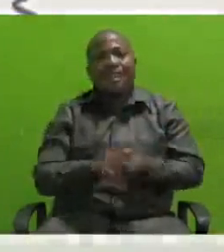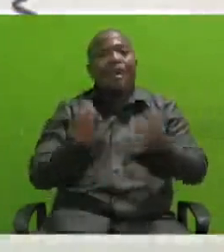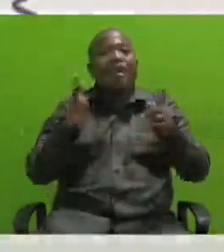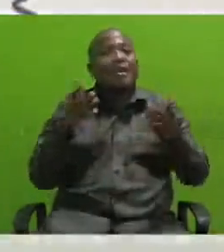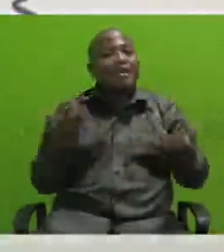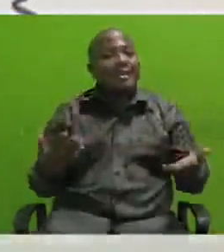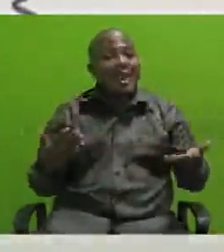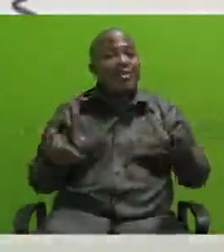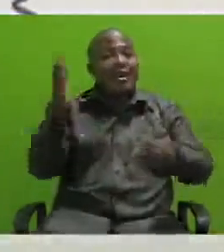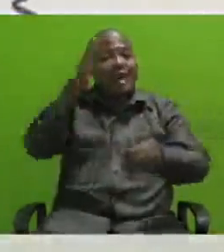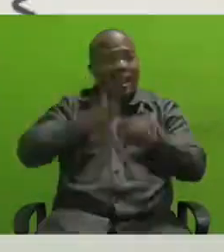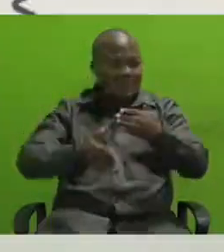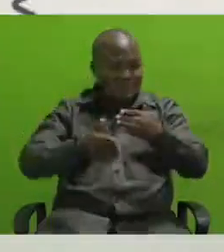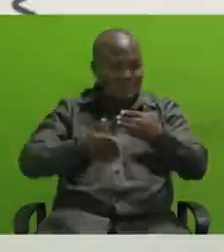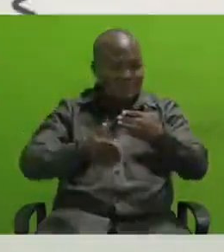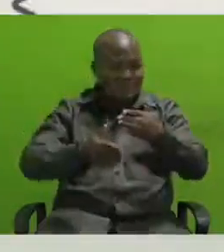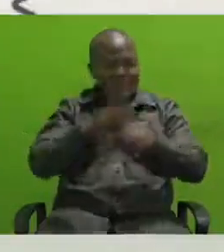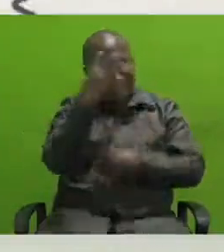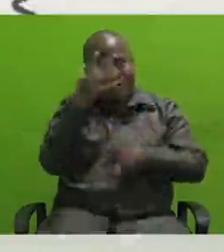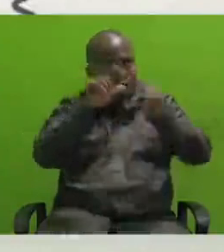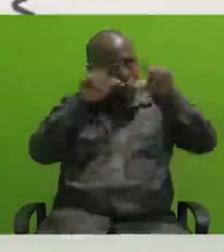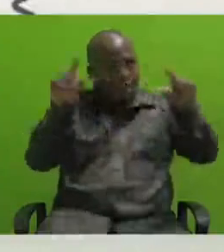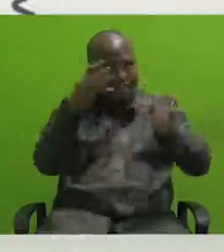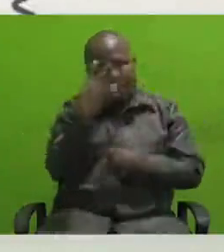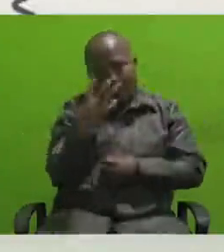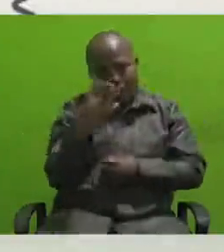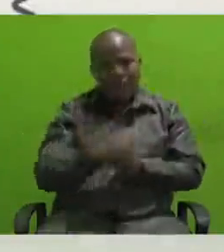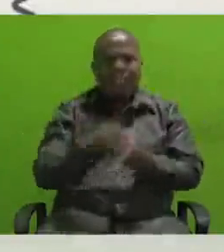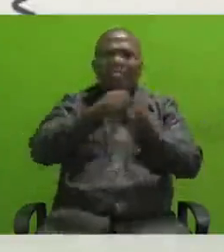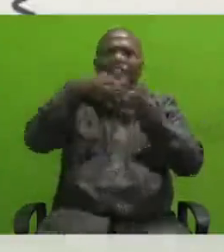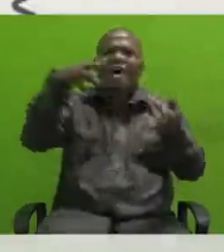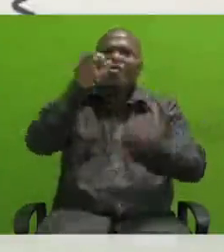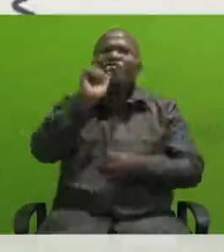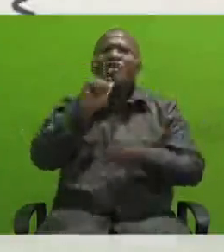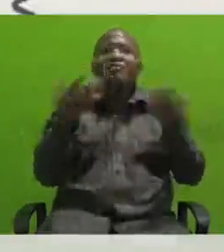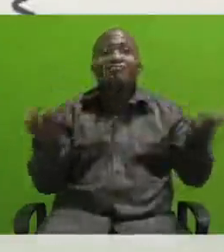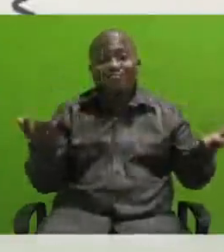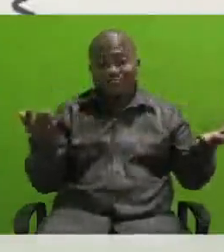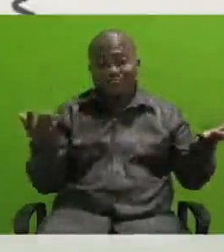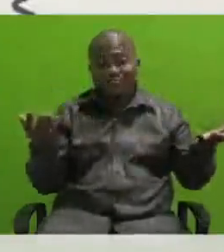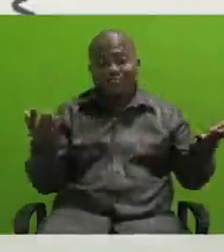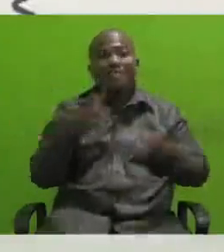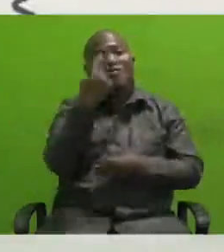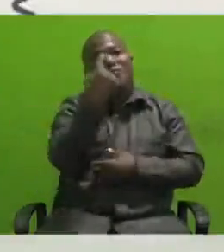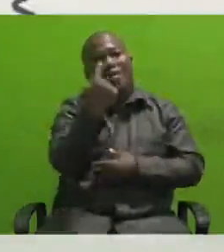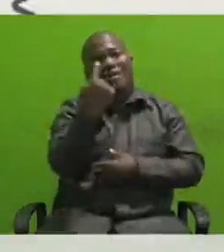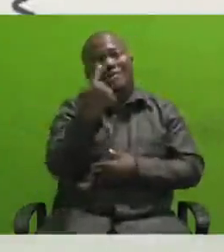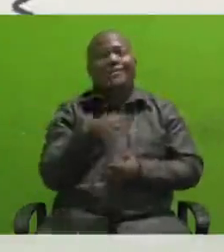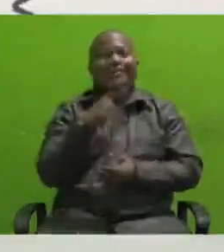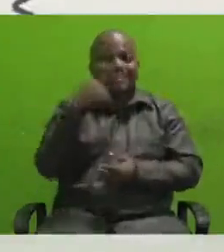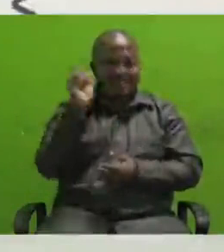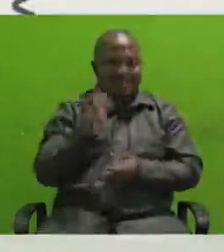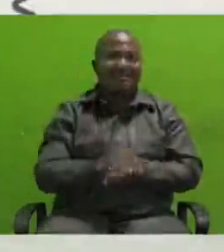Now we have the last expression here, question number 4. The value of a, it is 1.